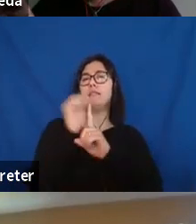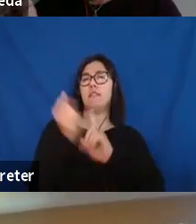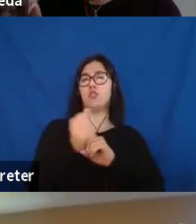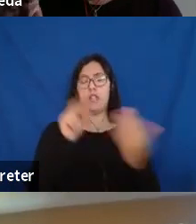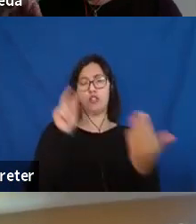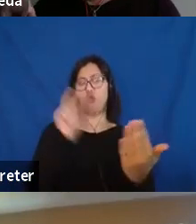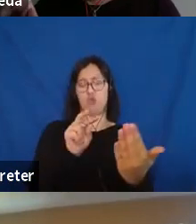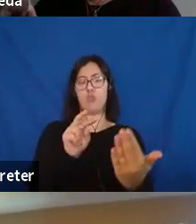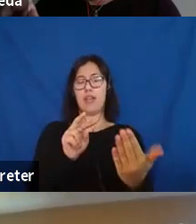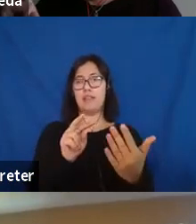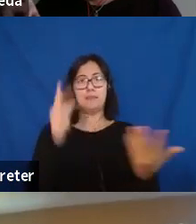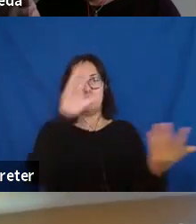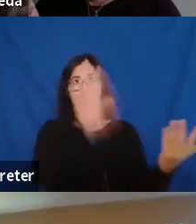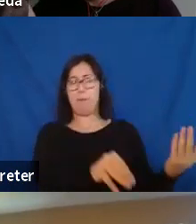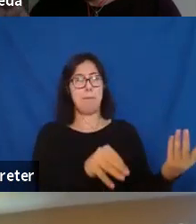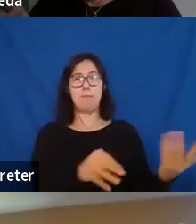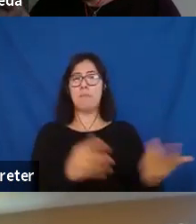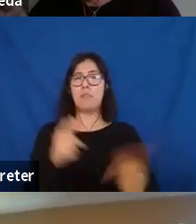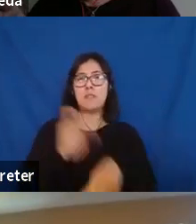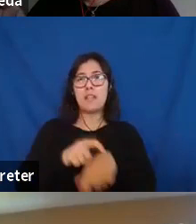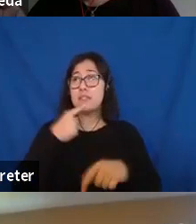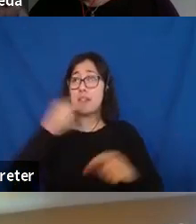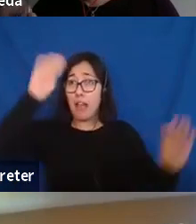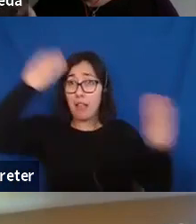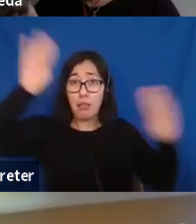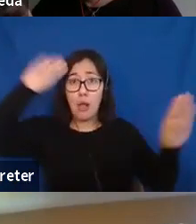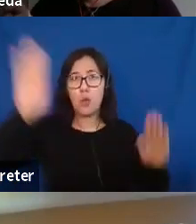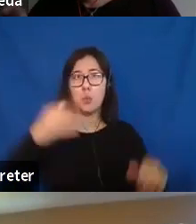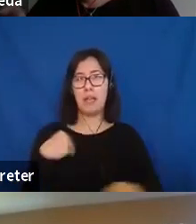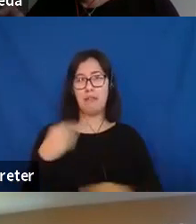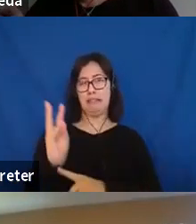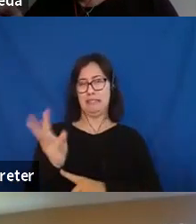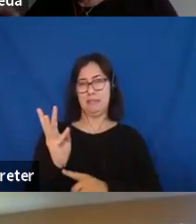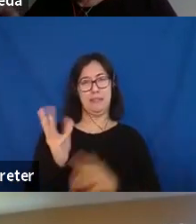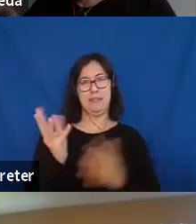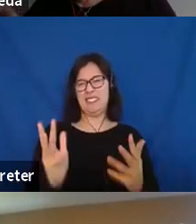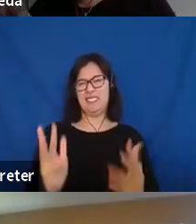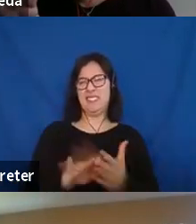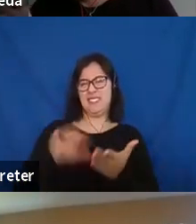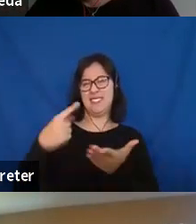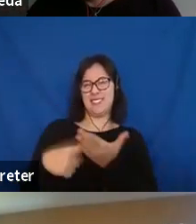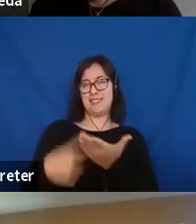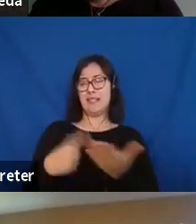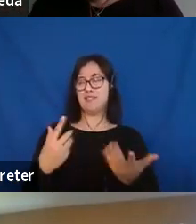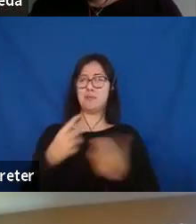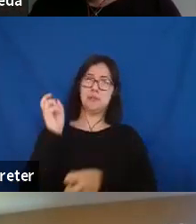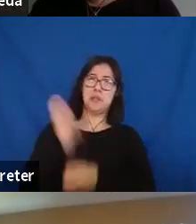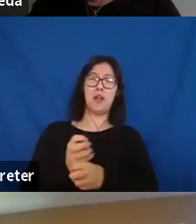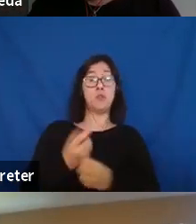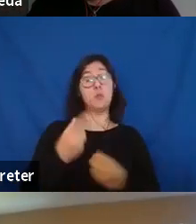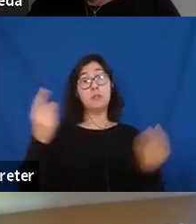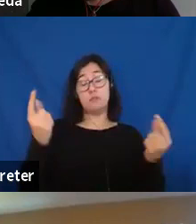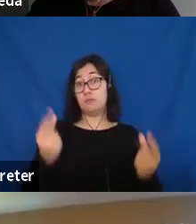us. And by the time we said hello, we only had like 6 minutes left. And so we did it quickly,